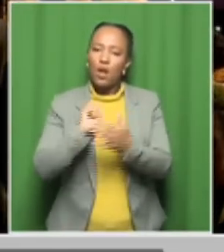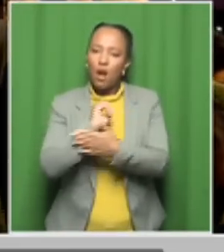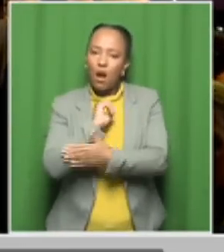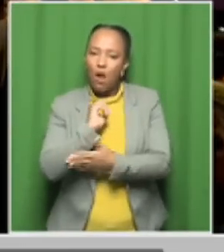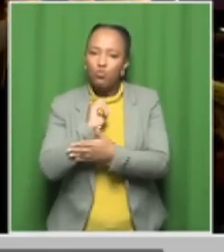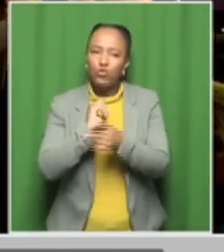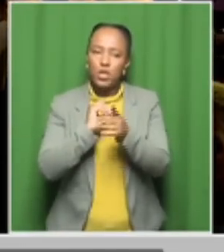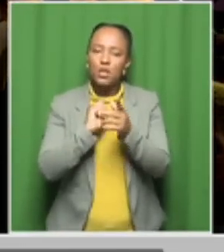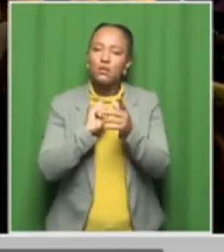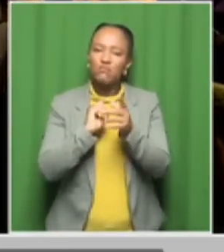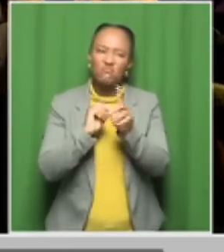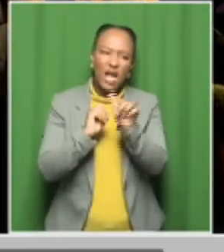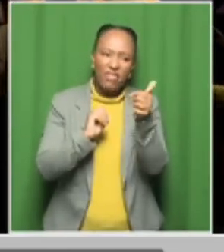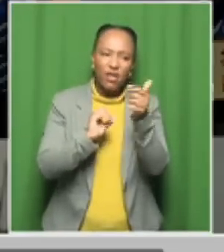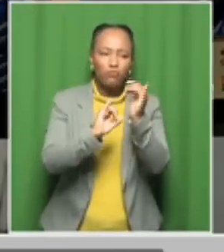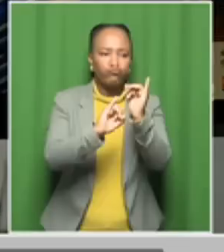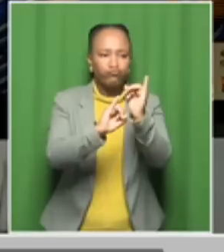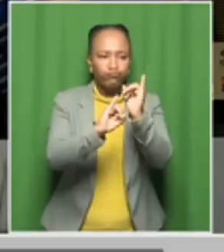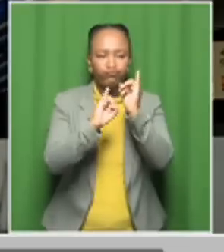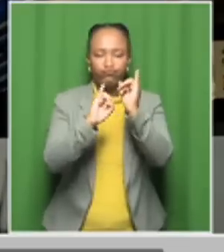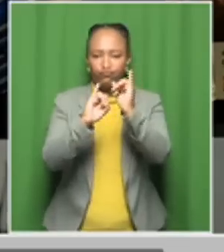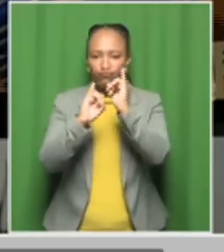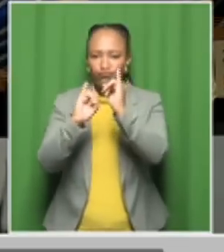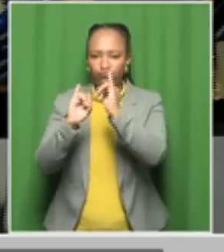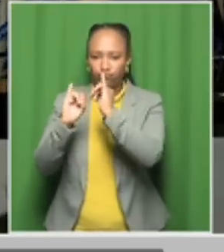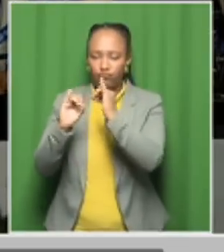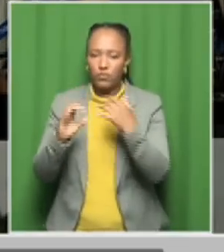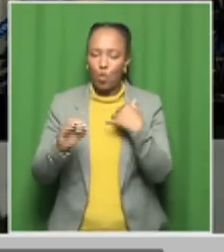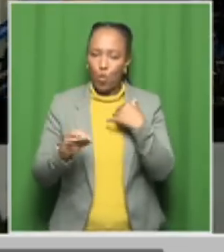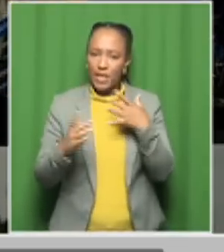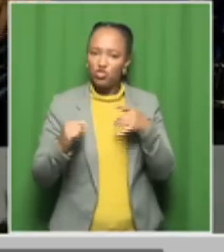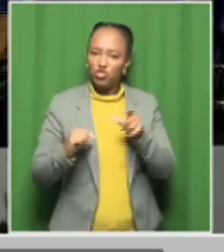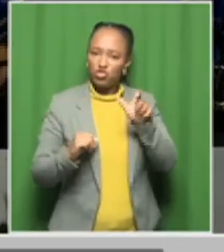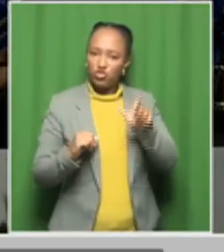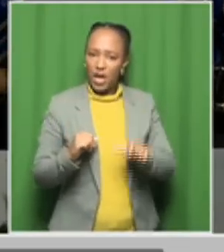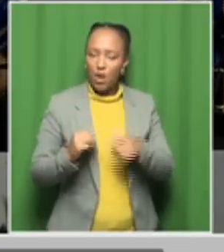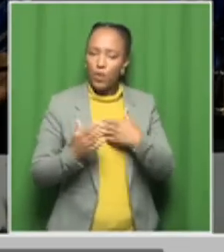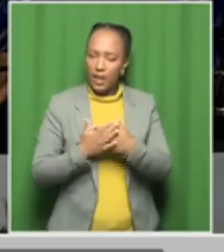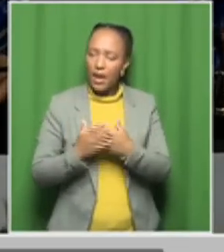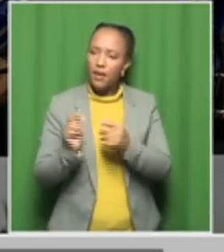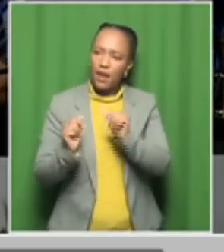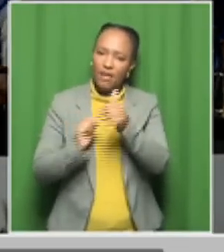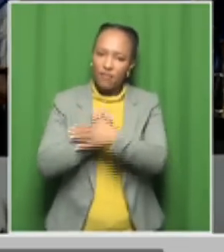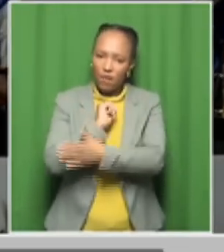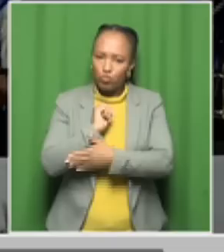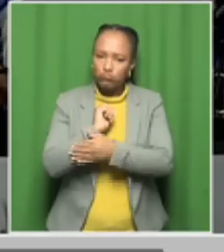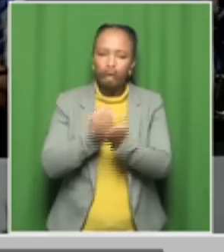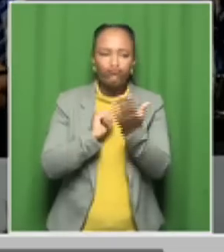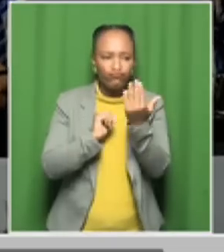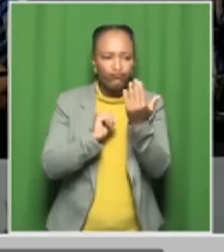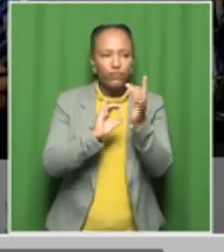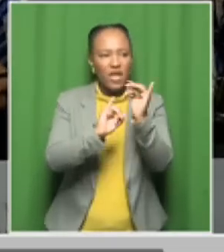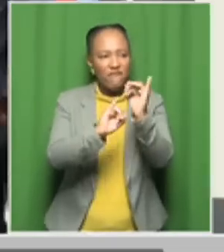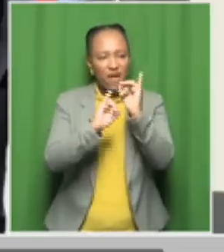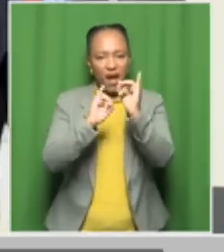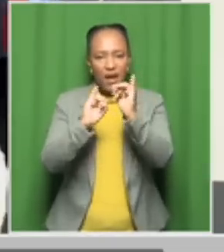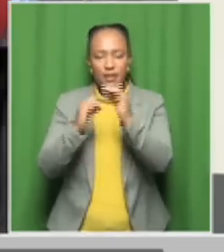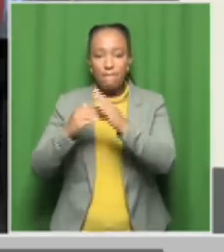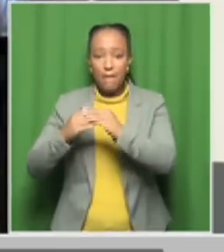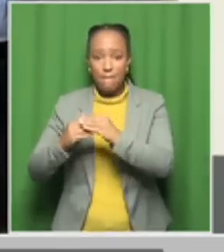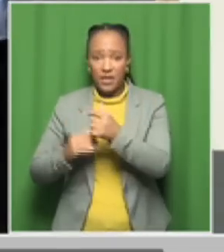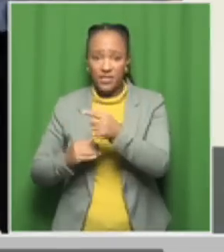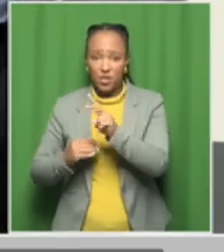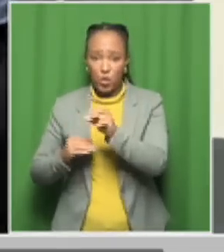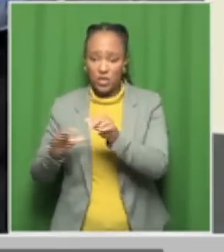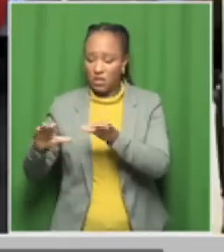G20 president has got the opportunity to invite additional countries to participate in its presidency beyond just the members of the